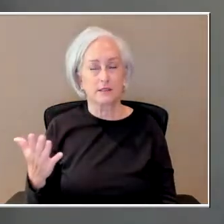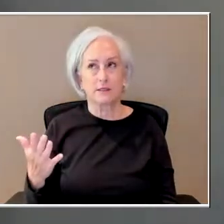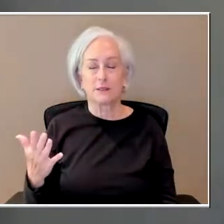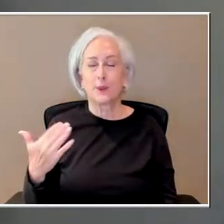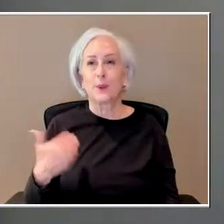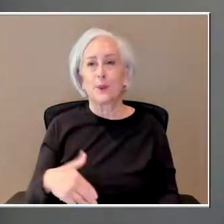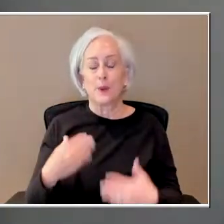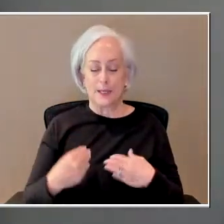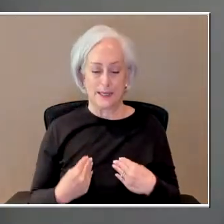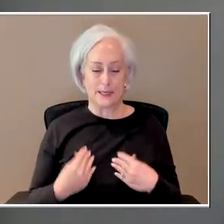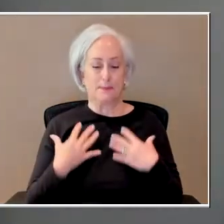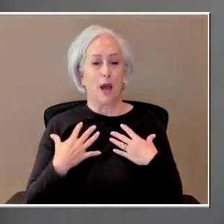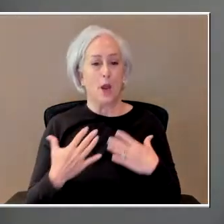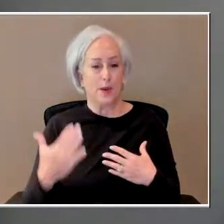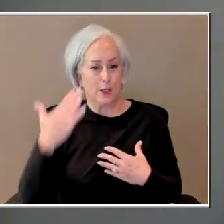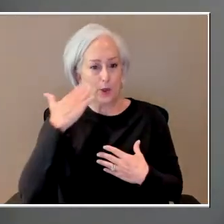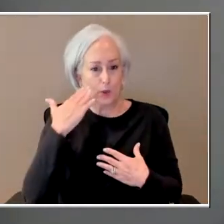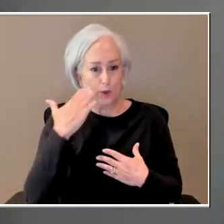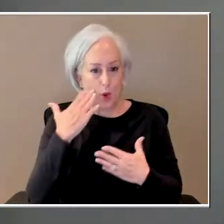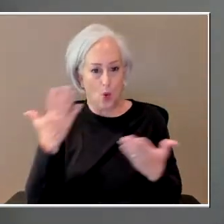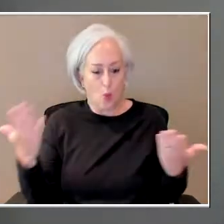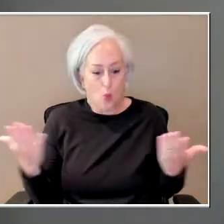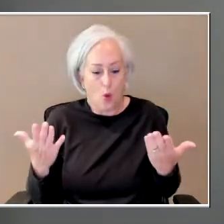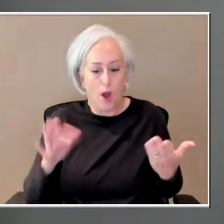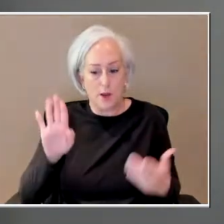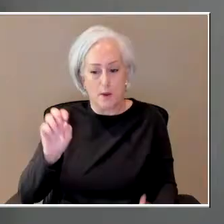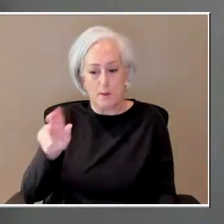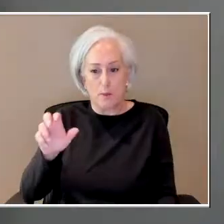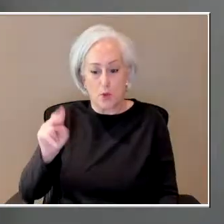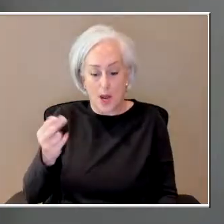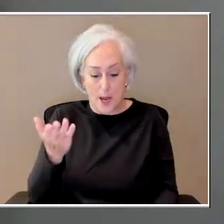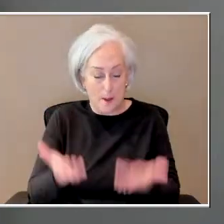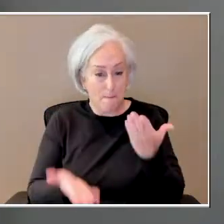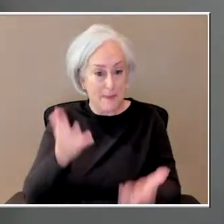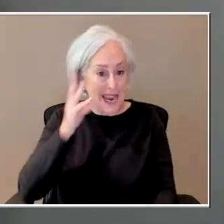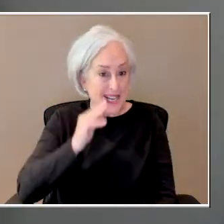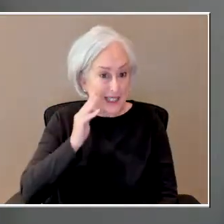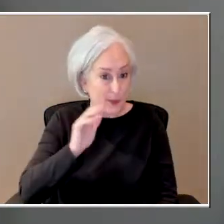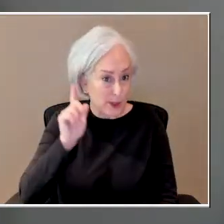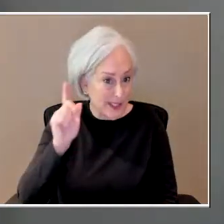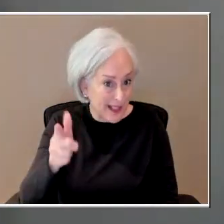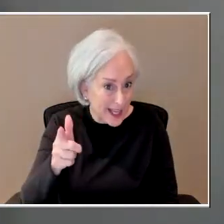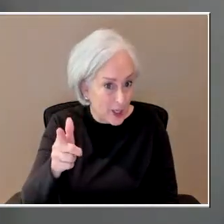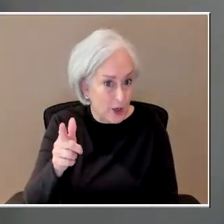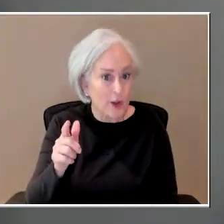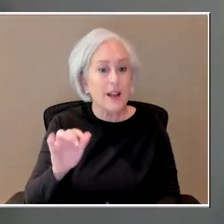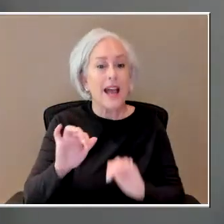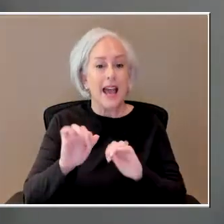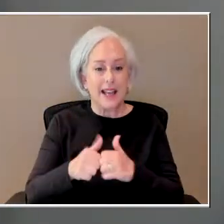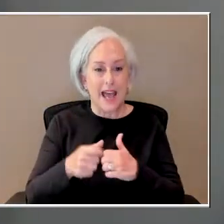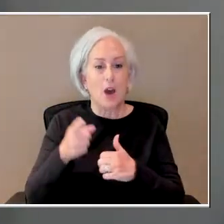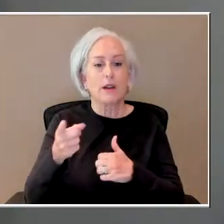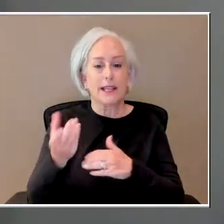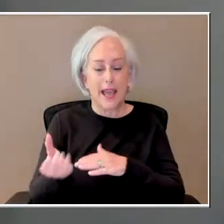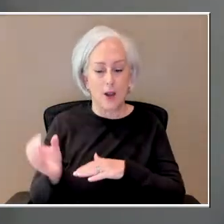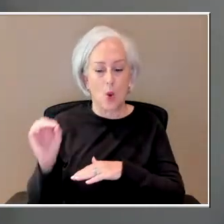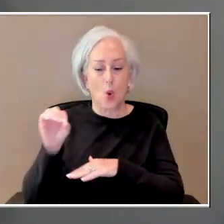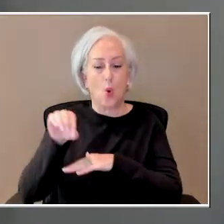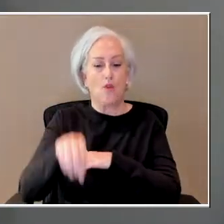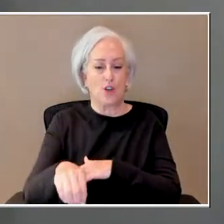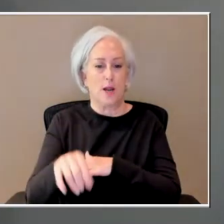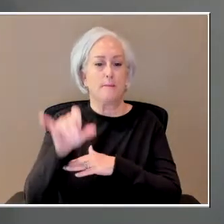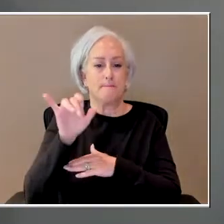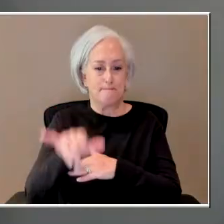know what Brennan may be going through and how he can overcome it. So